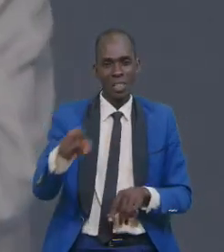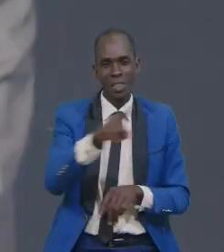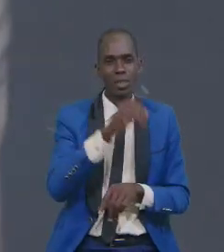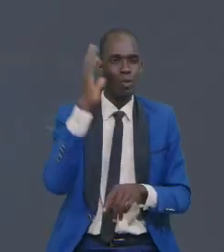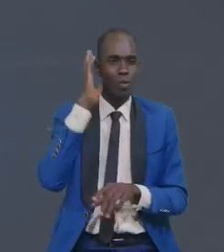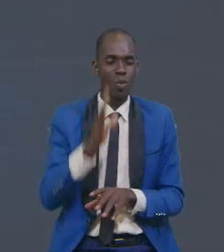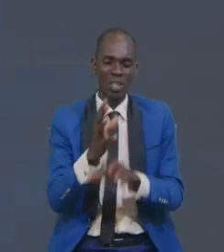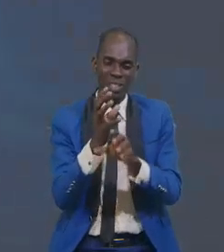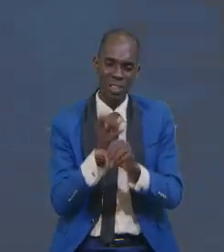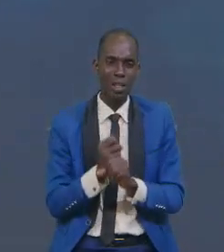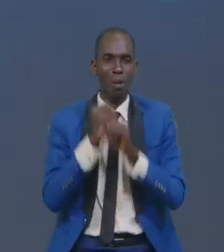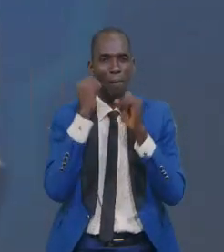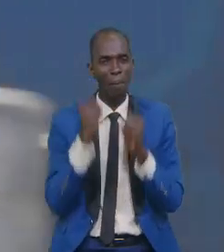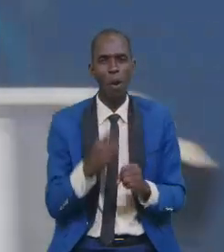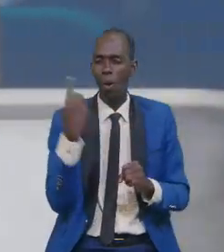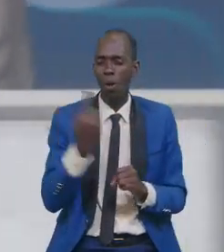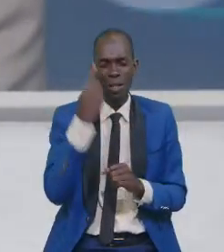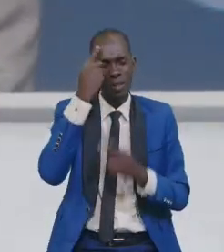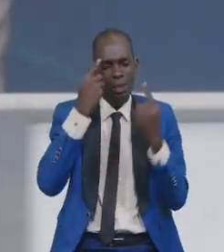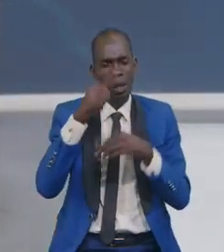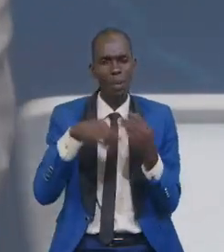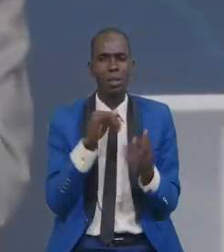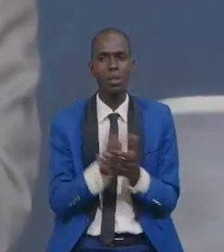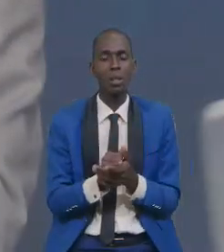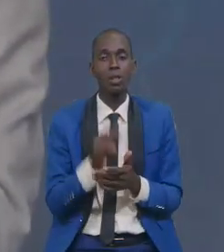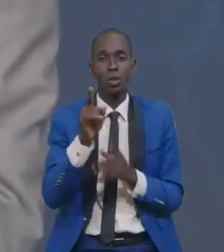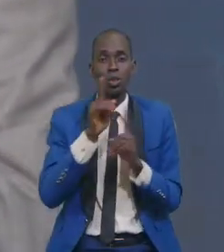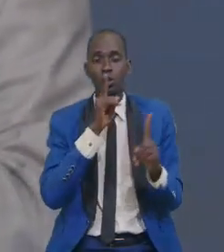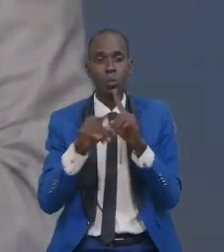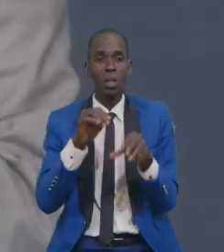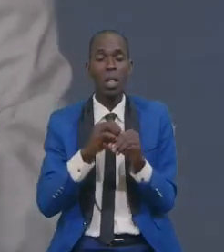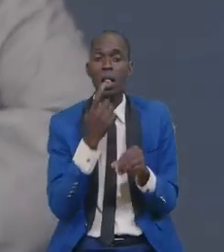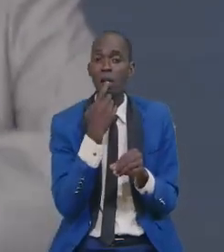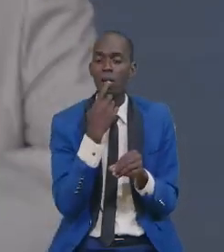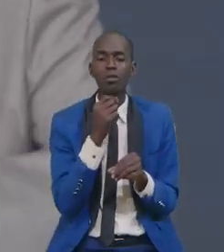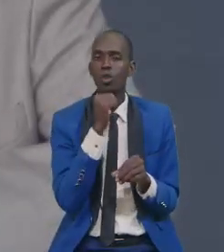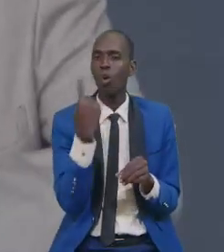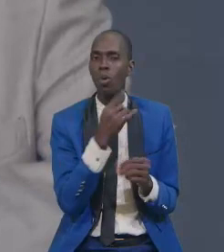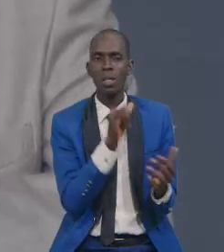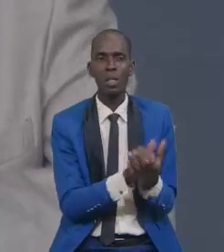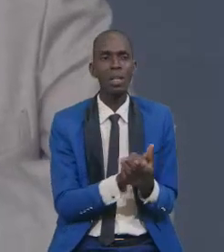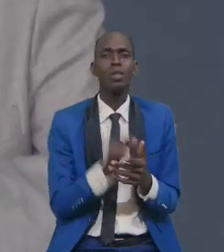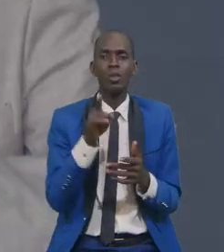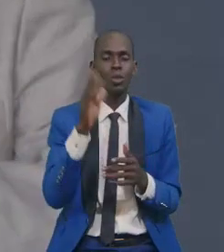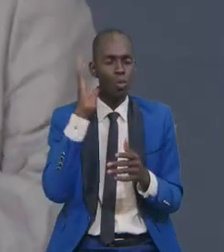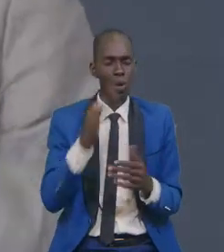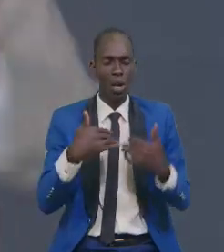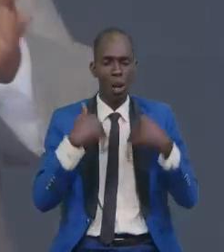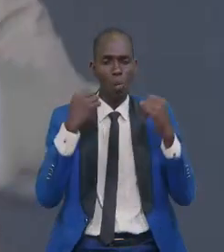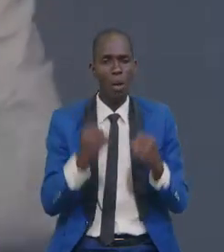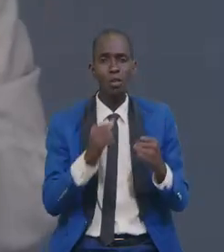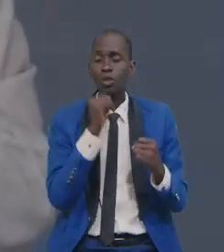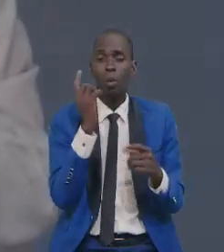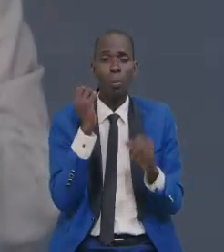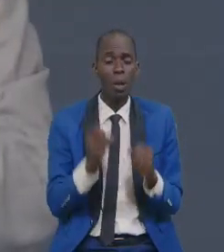about that. I speak in tongues. Go beyond that. Ye shall receive power. I shake and shake. Ye